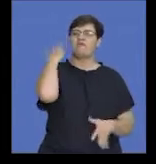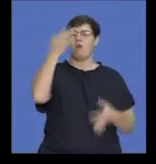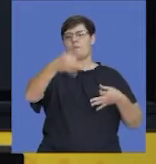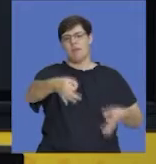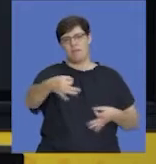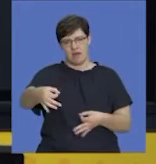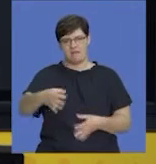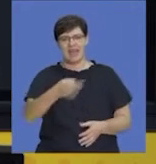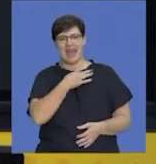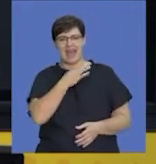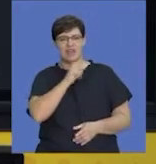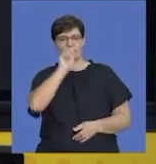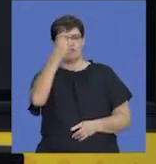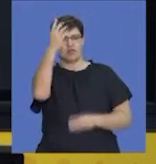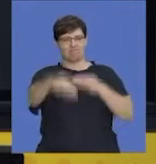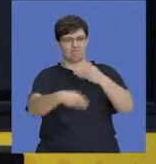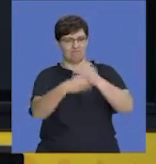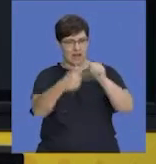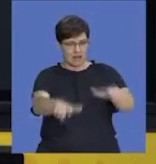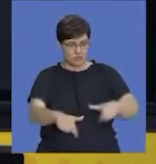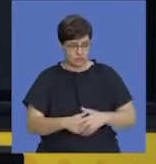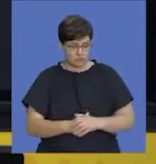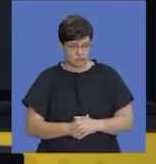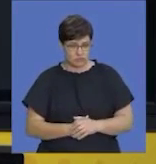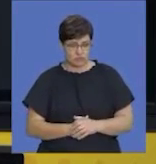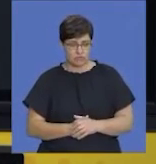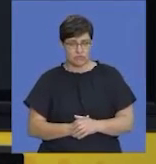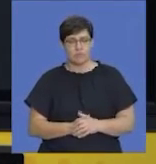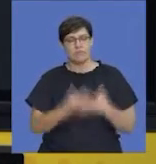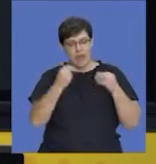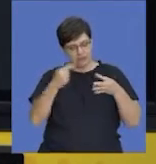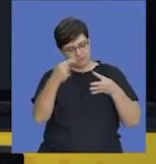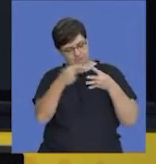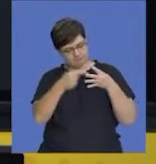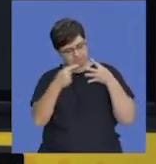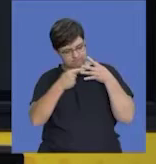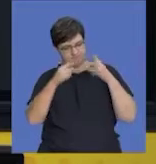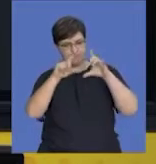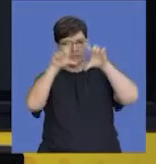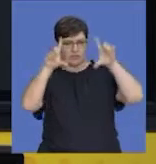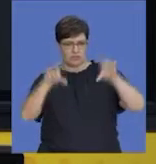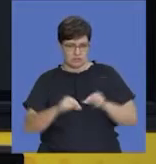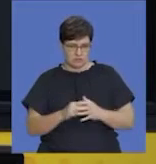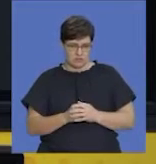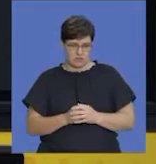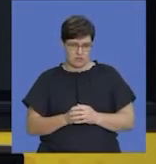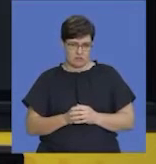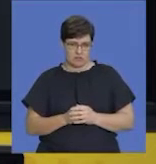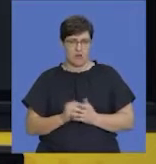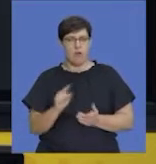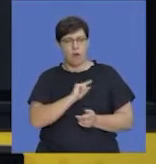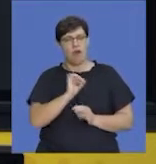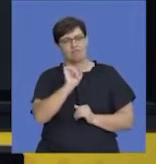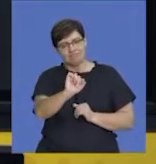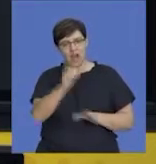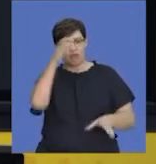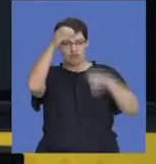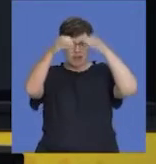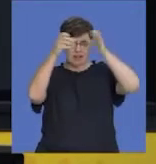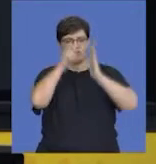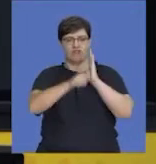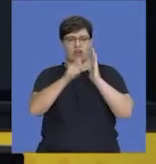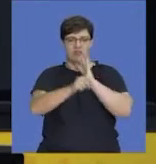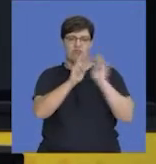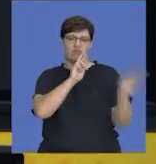year papers for English First Additional Language, you will see that we have pictures as part of your creative